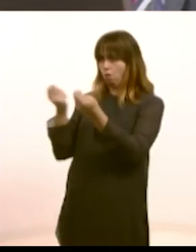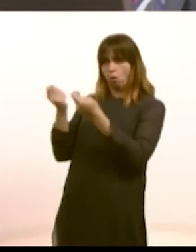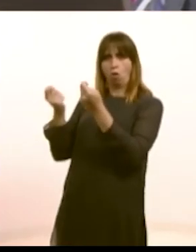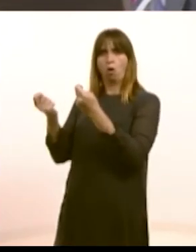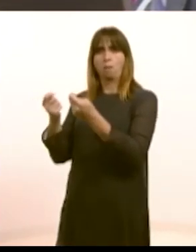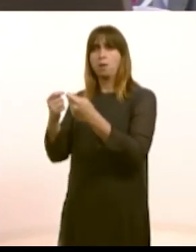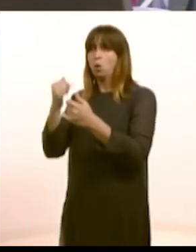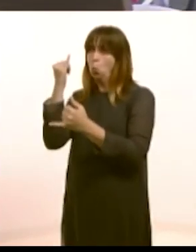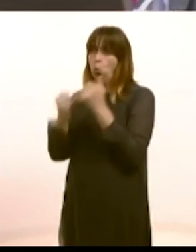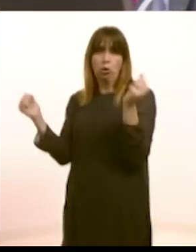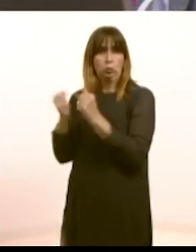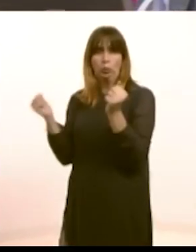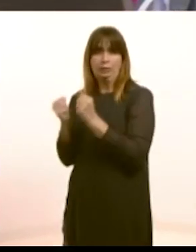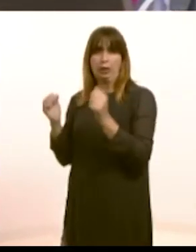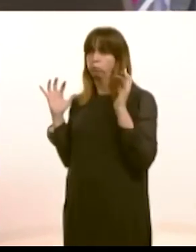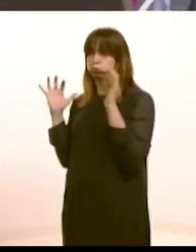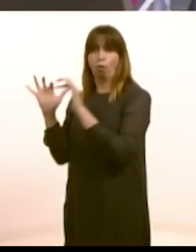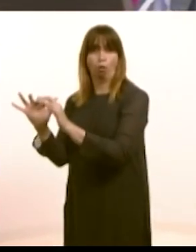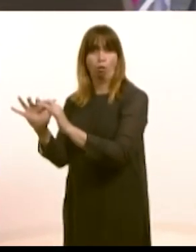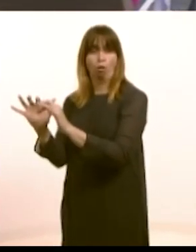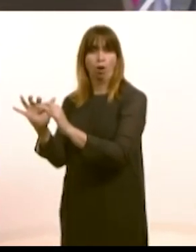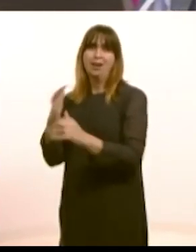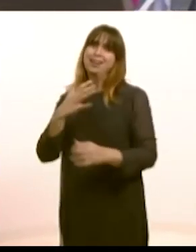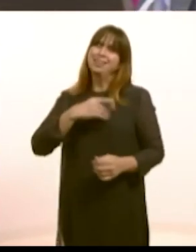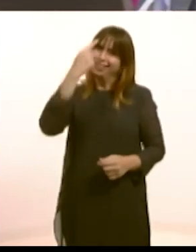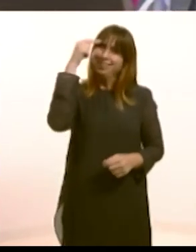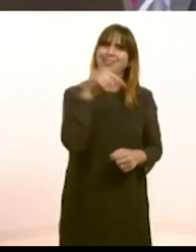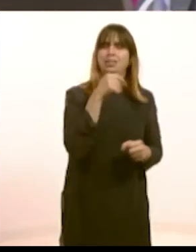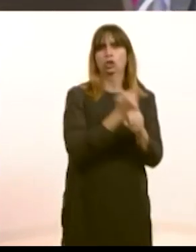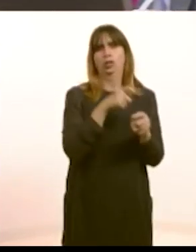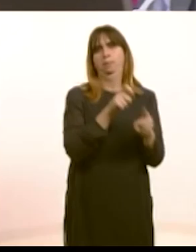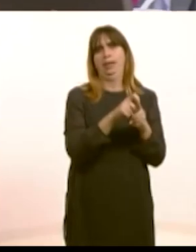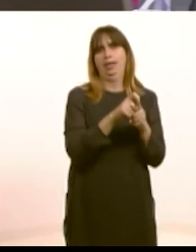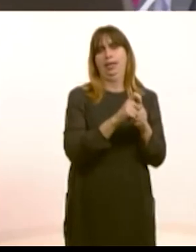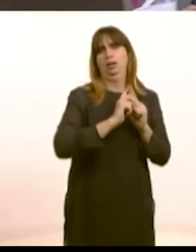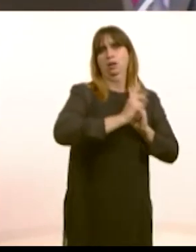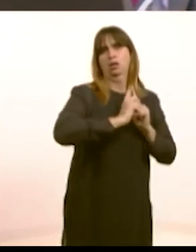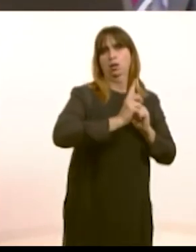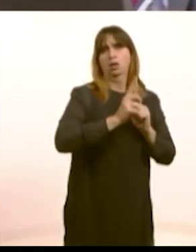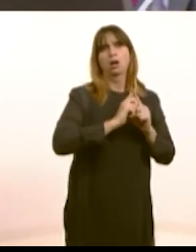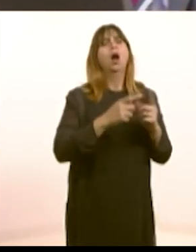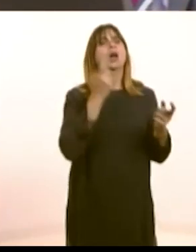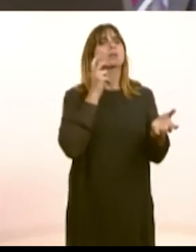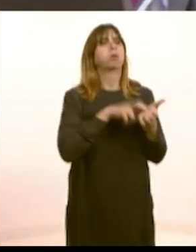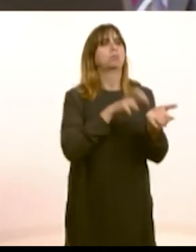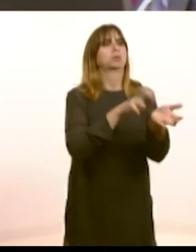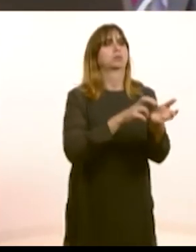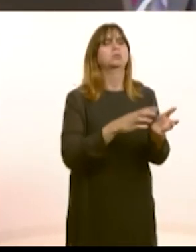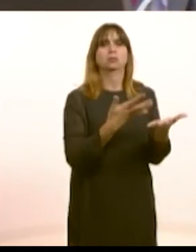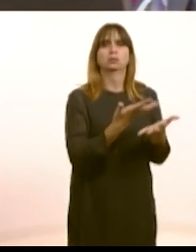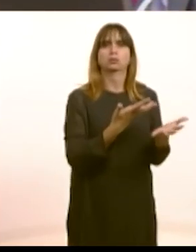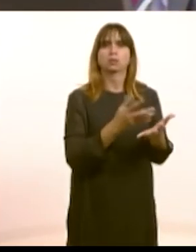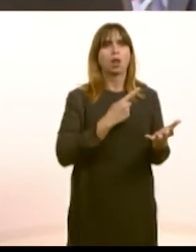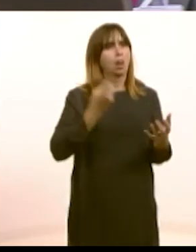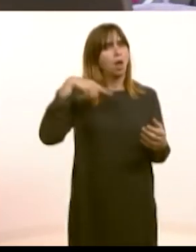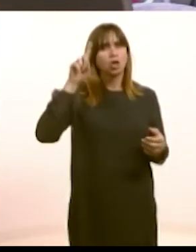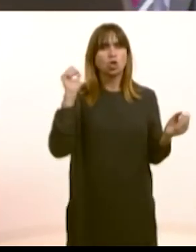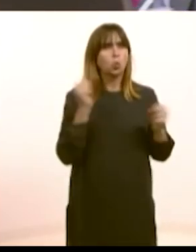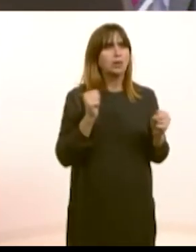in demand. We have to address the GP access issue if we are to avoid the scenes we saw last winter